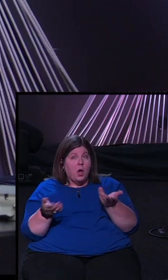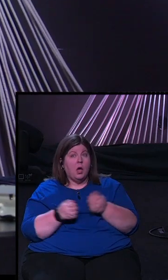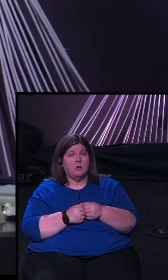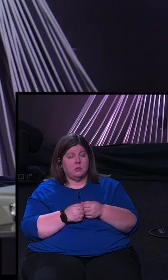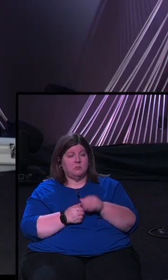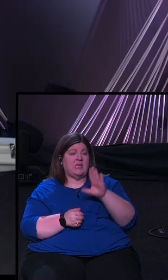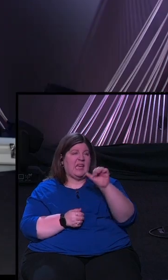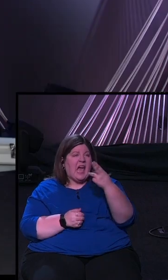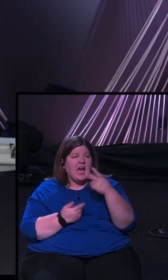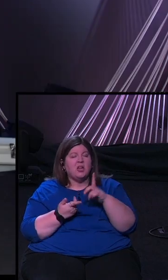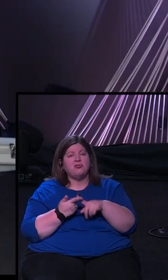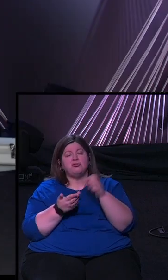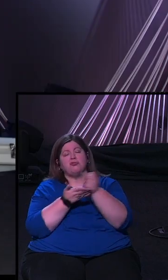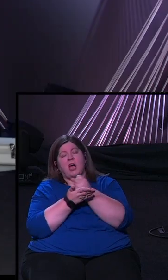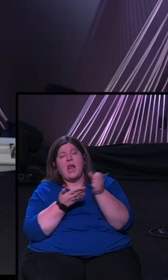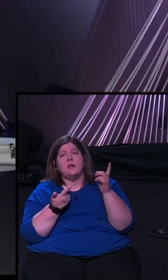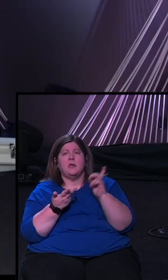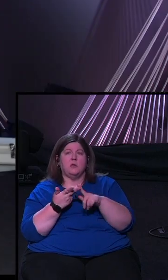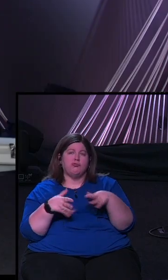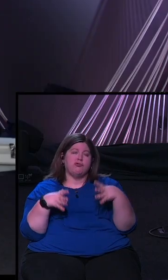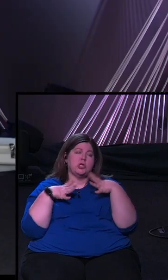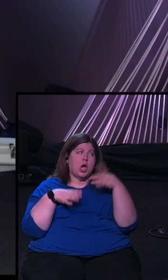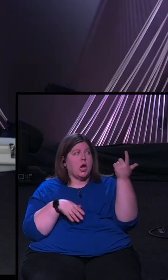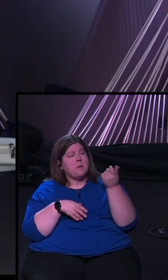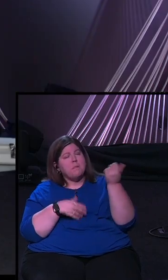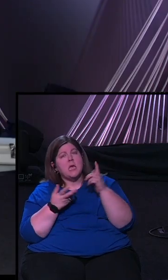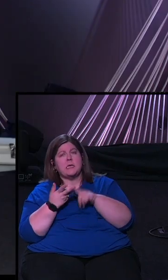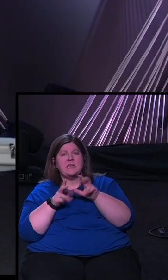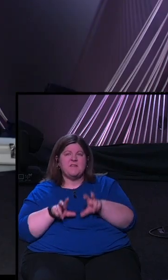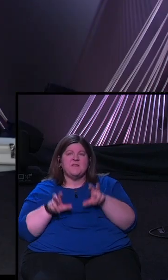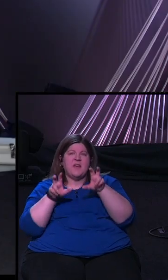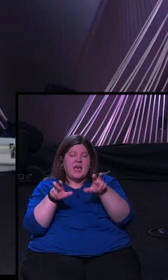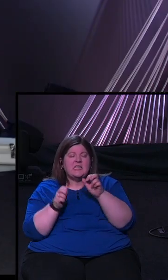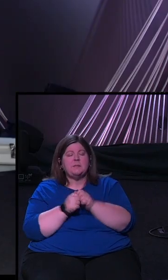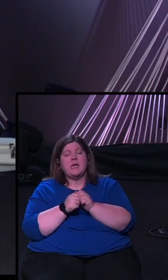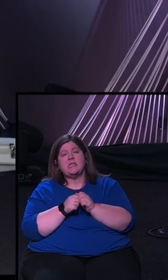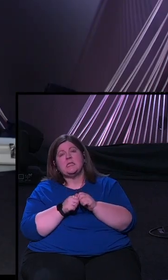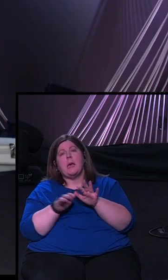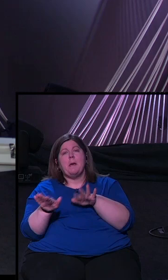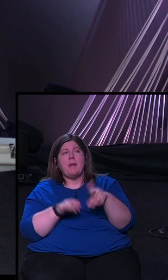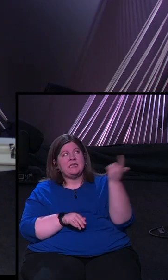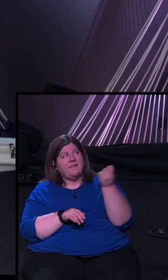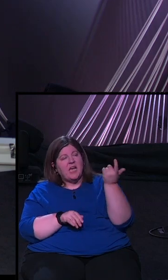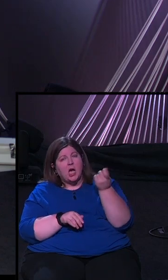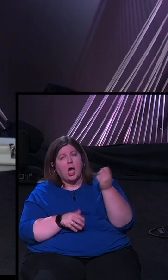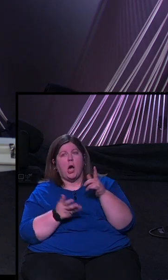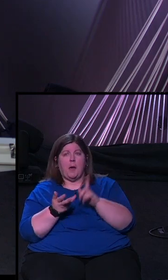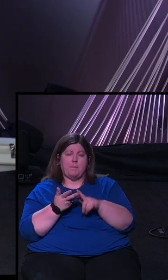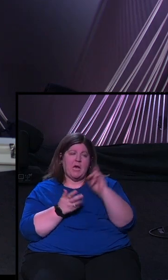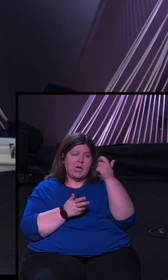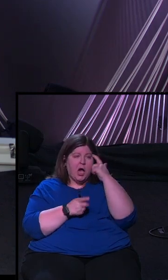call it cash or credit. We call it retirement, investments, passive income, entitlements. We can